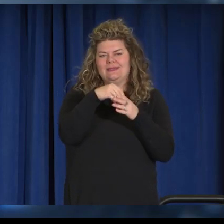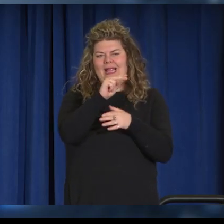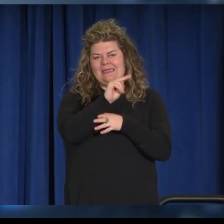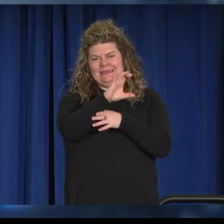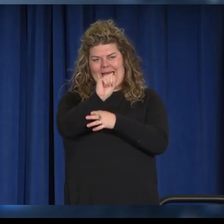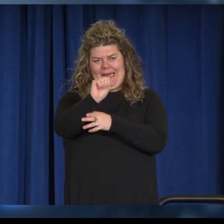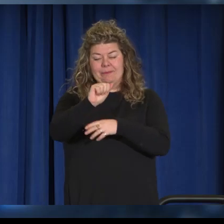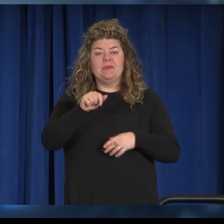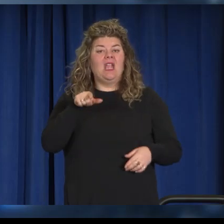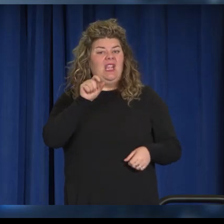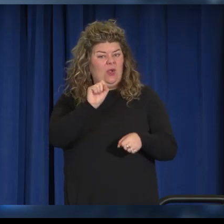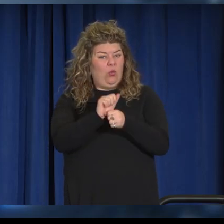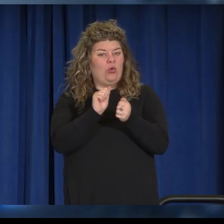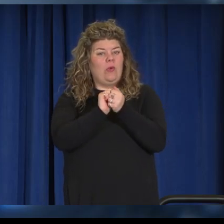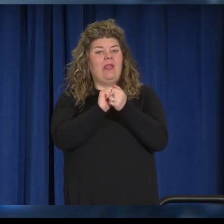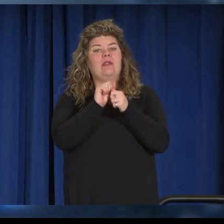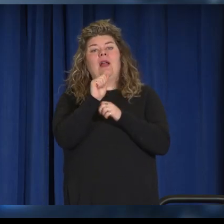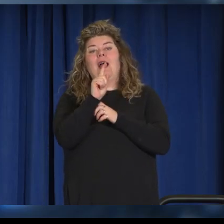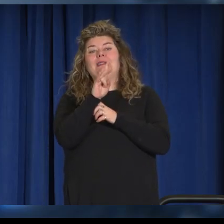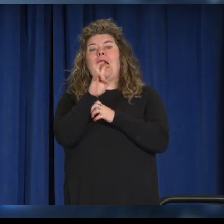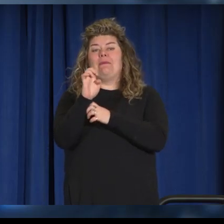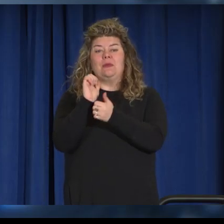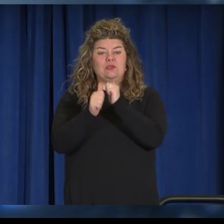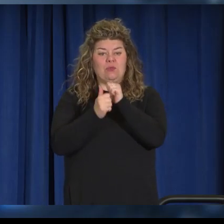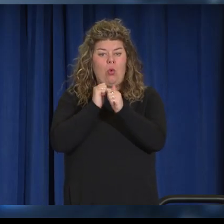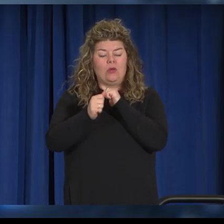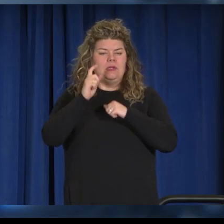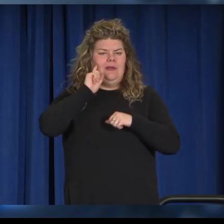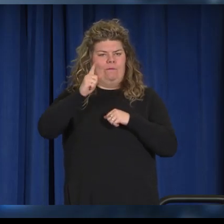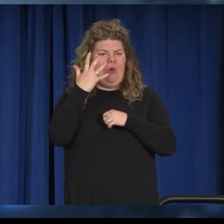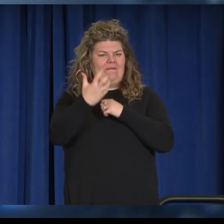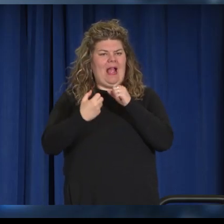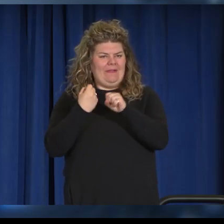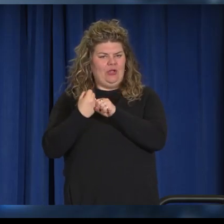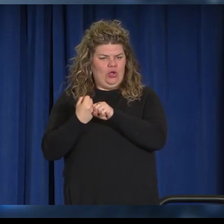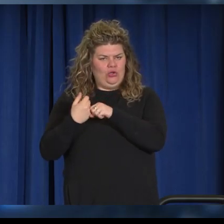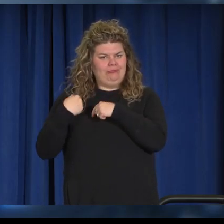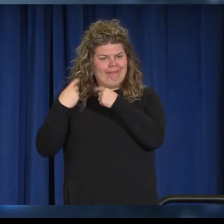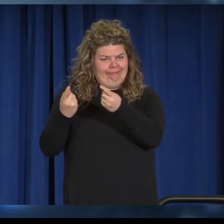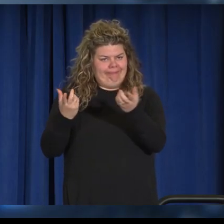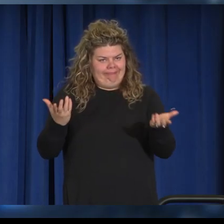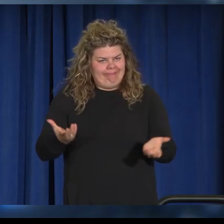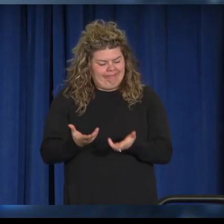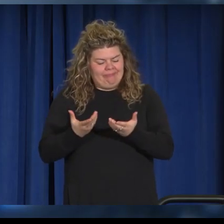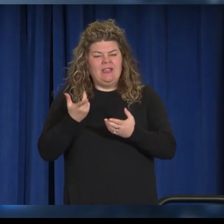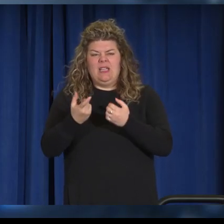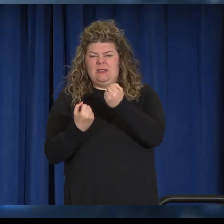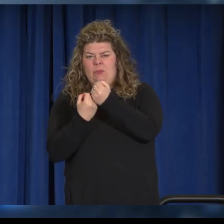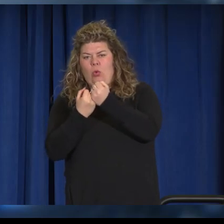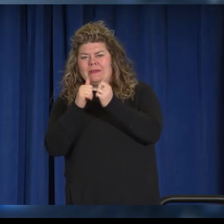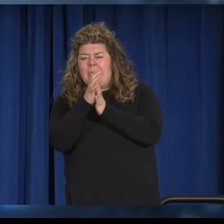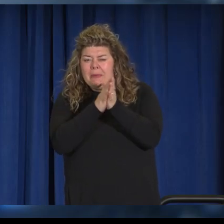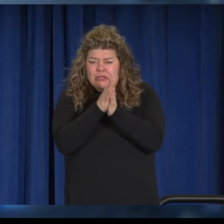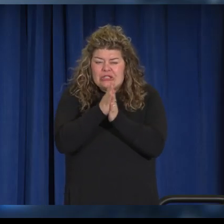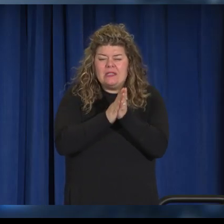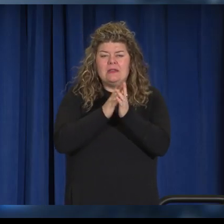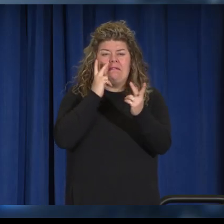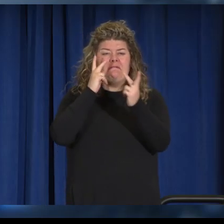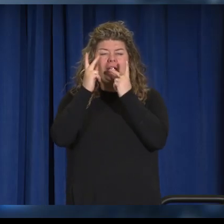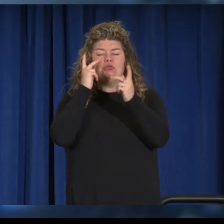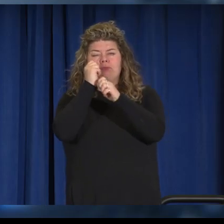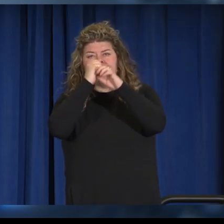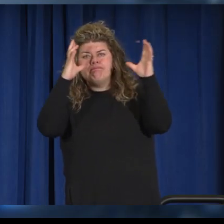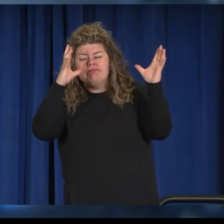with adaptive sports and fitness at the University of Michigan for the past 5 years, supporting the mission, vision, and growth of